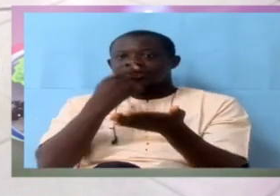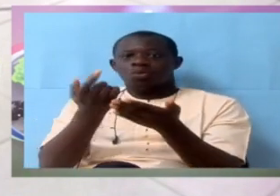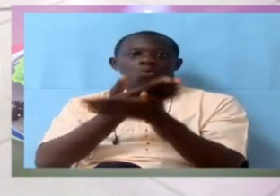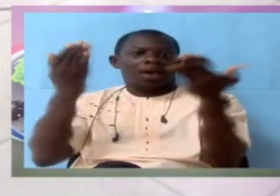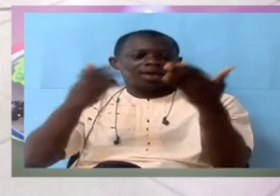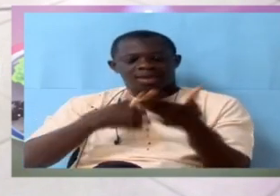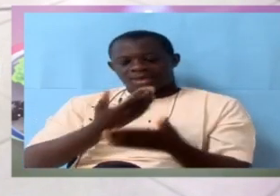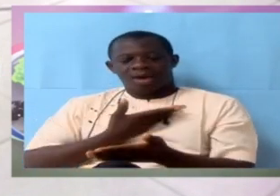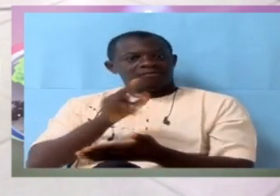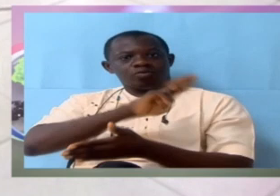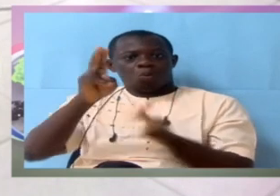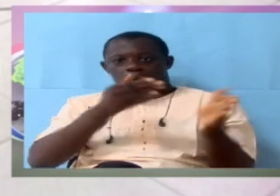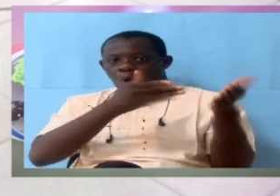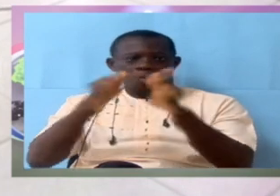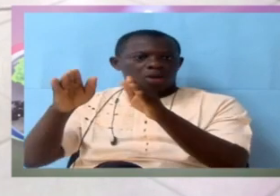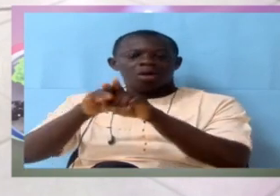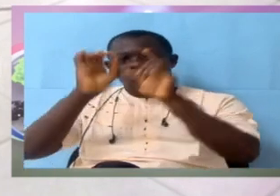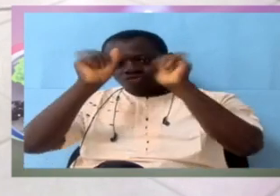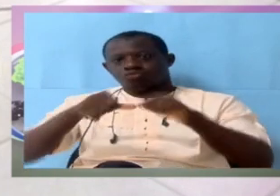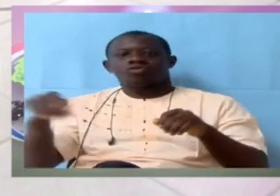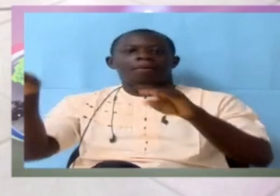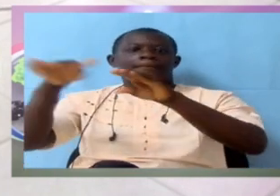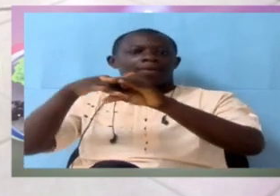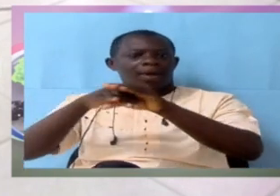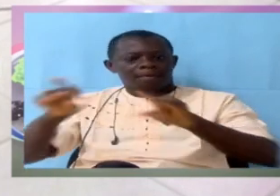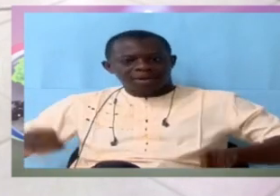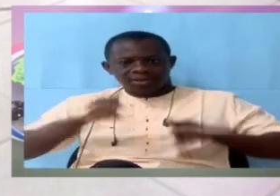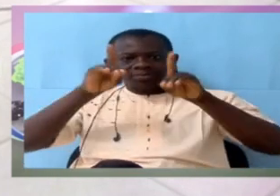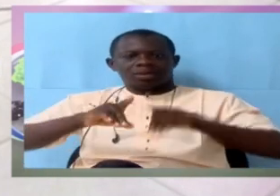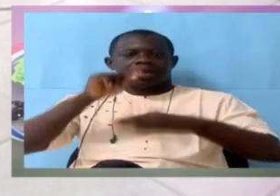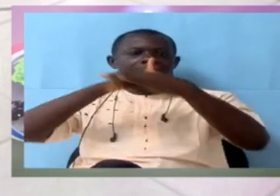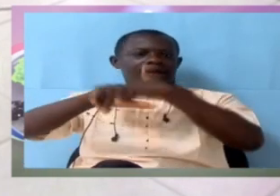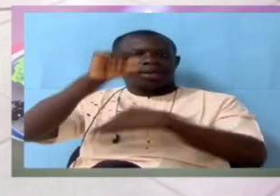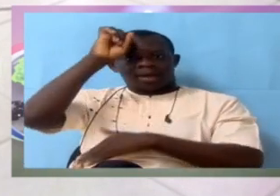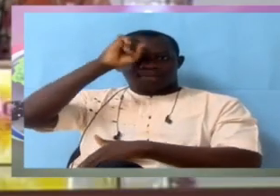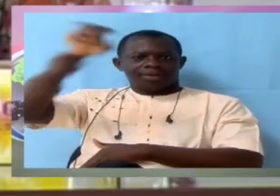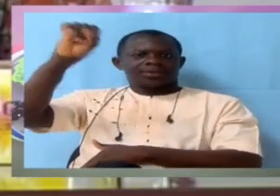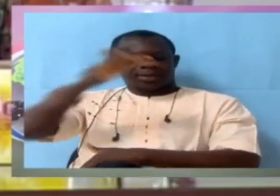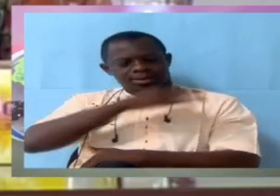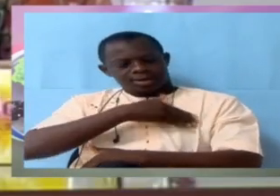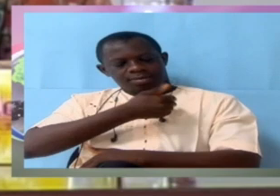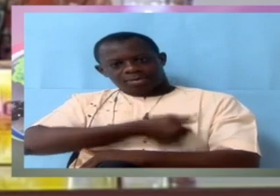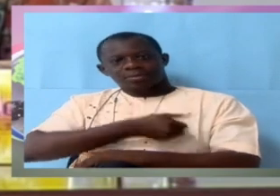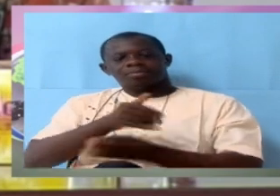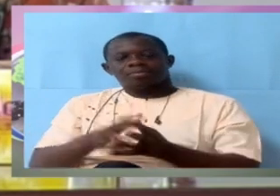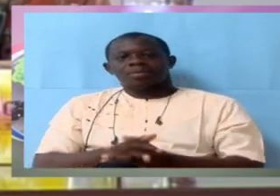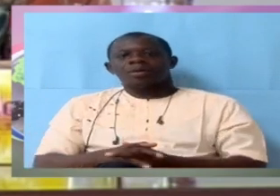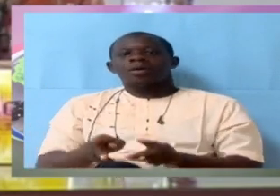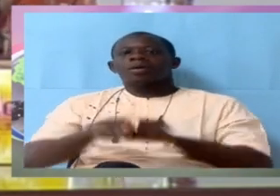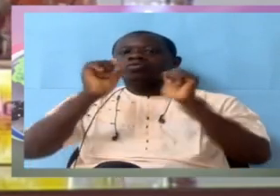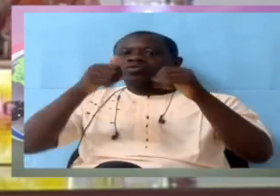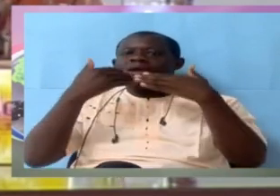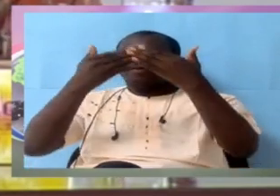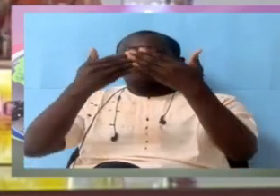at that time to be able to join the presidential treatment. Can you tell this commission when you joined